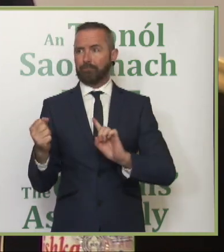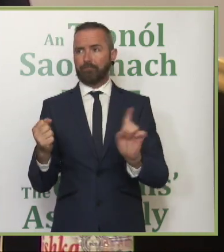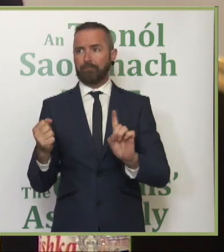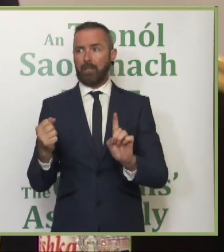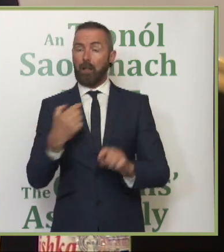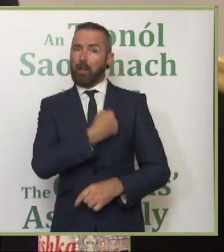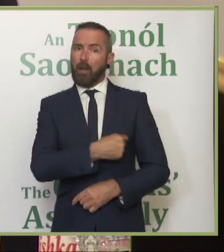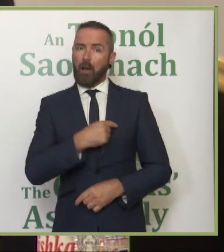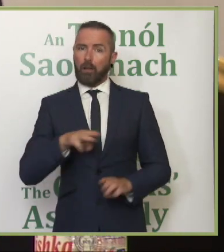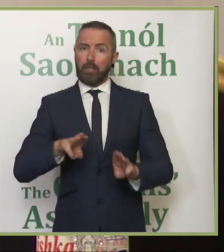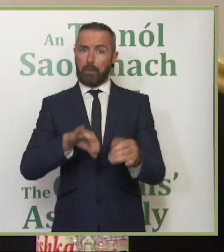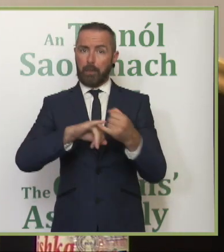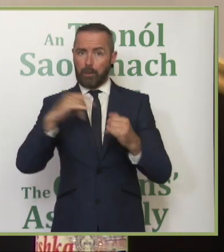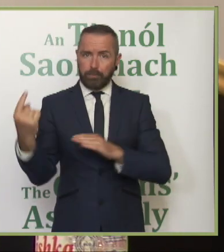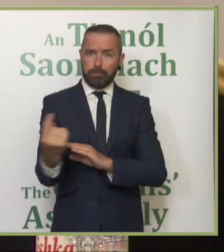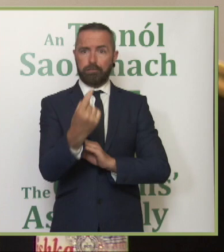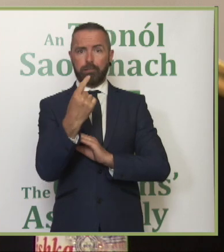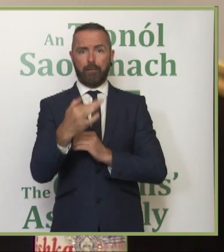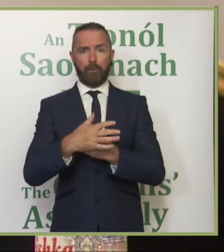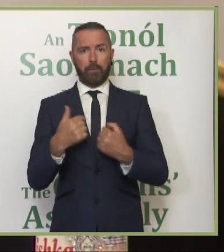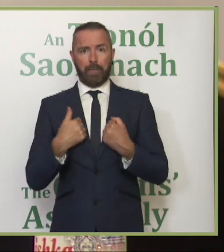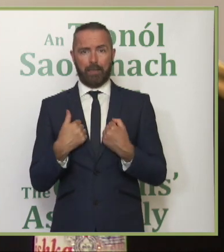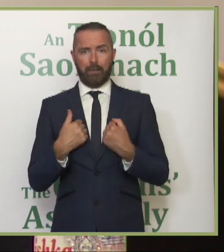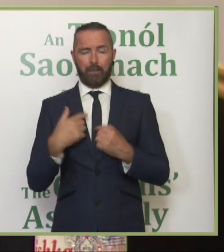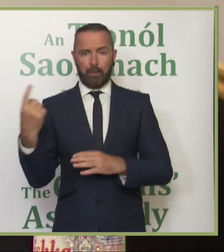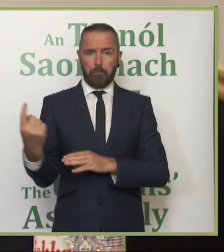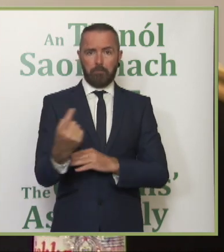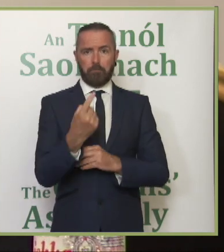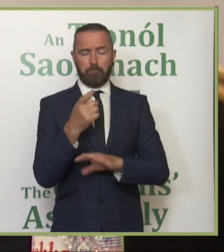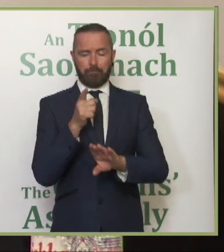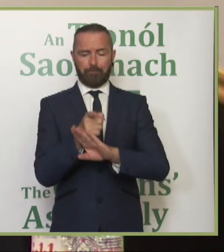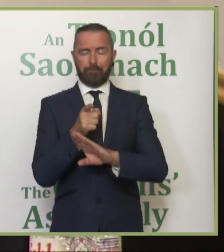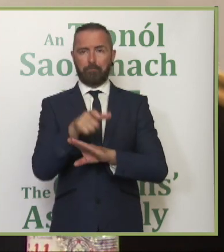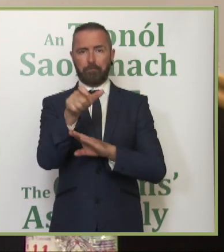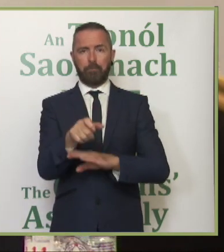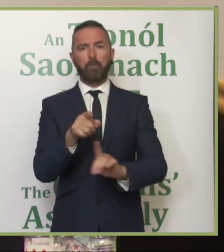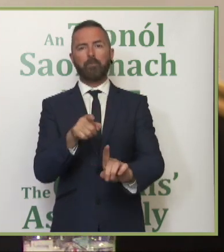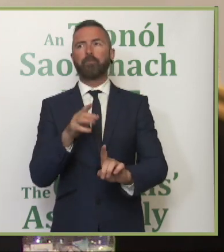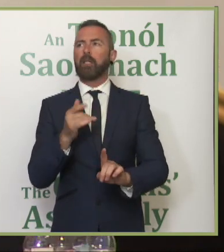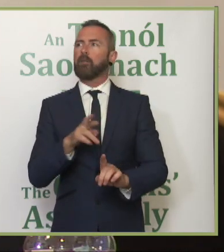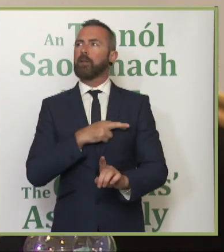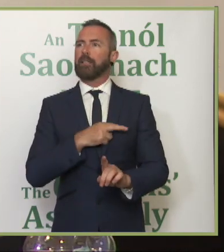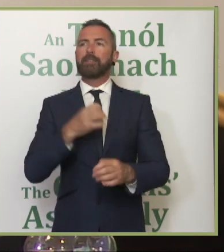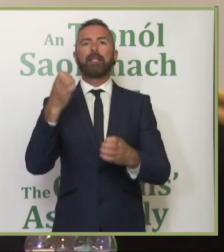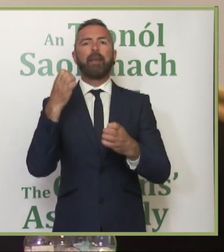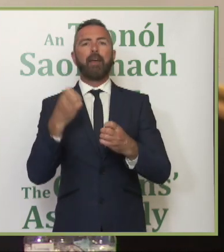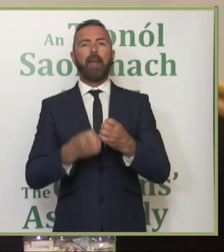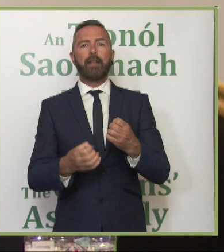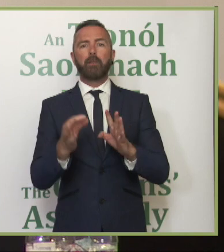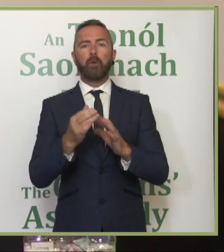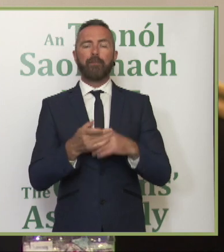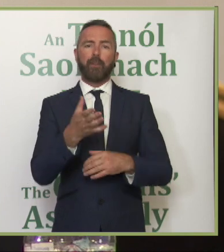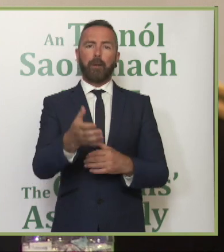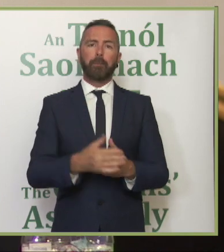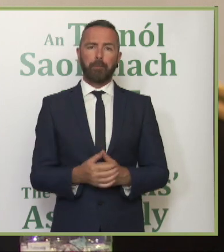people who unfortunately would have appeared before me in the drug court, you know, it's the end point where